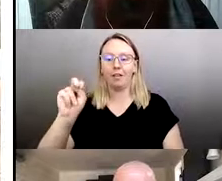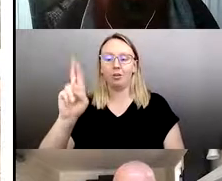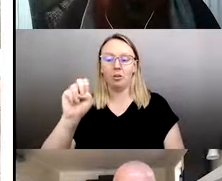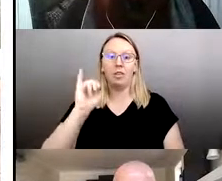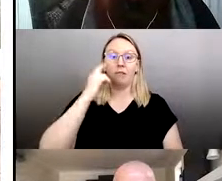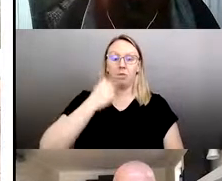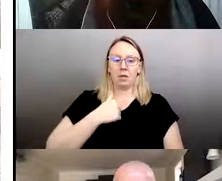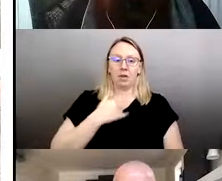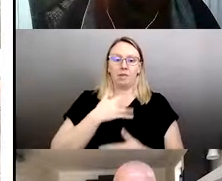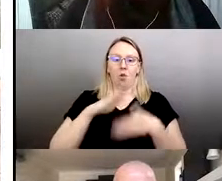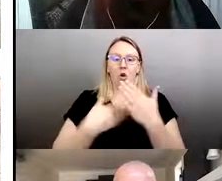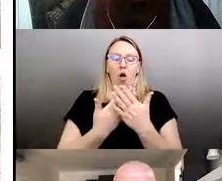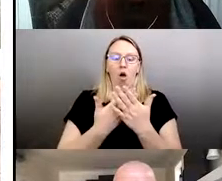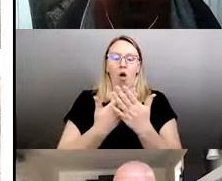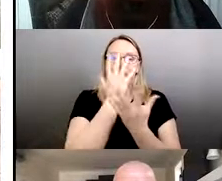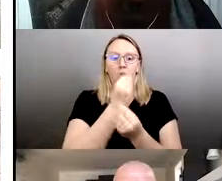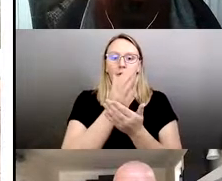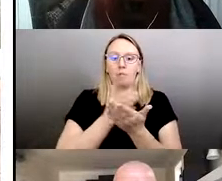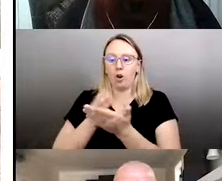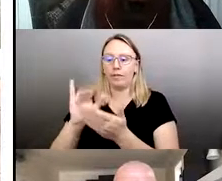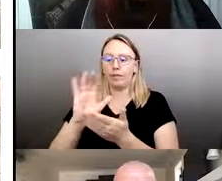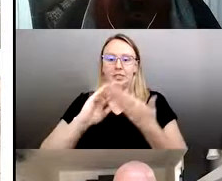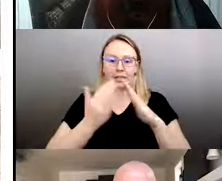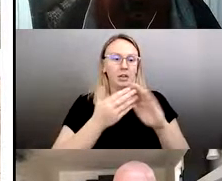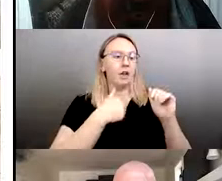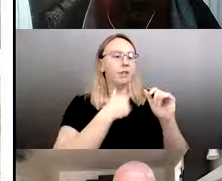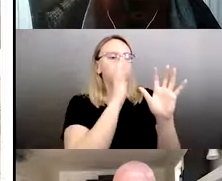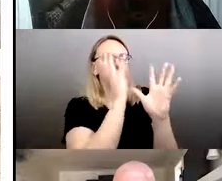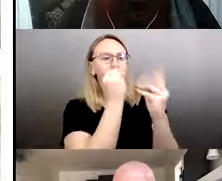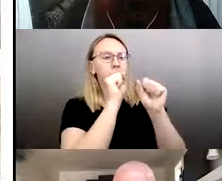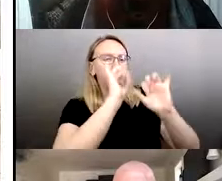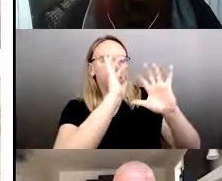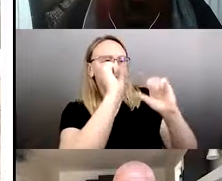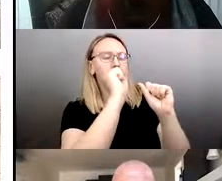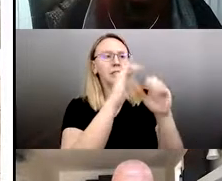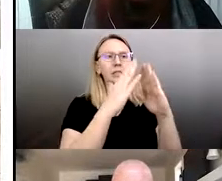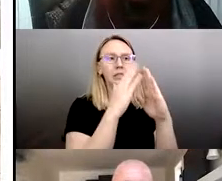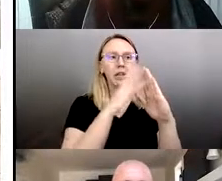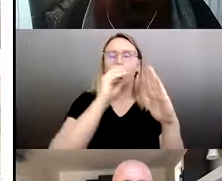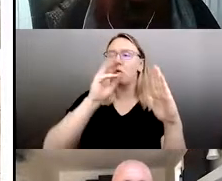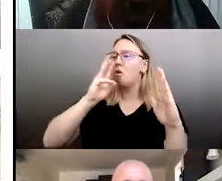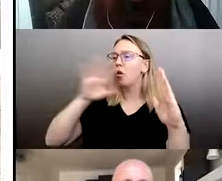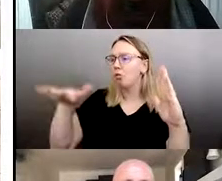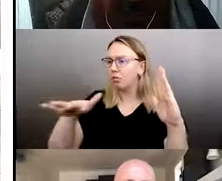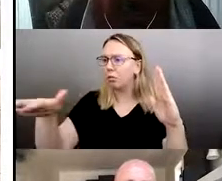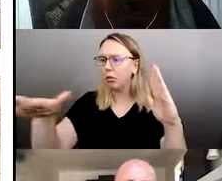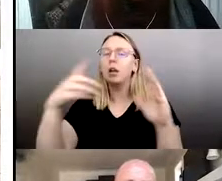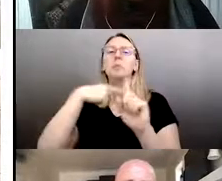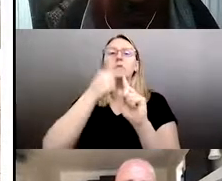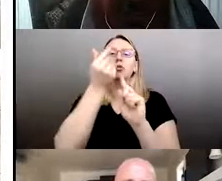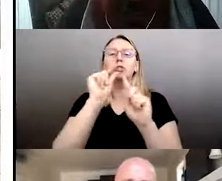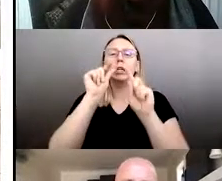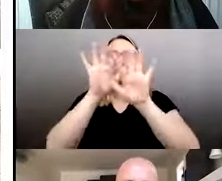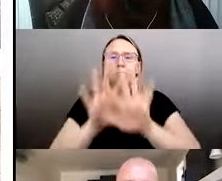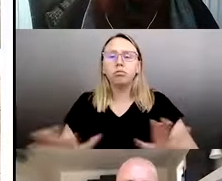city, majestic buildings set against stunning waterways and a plethora of green space. To get